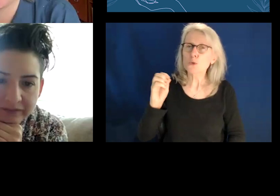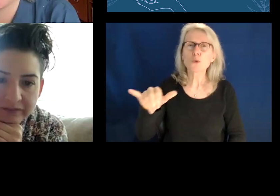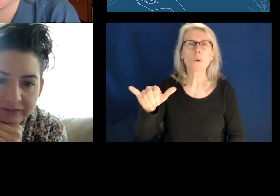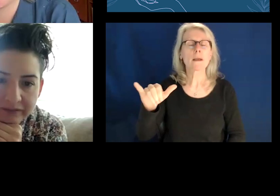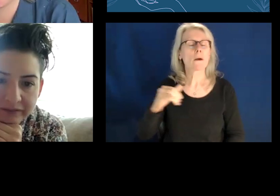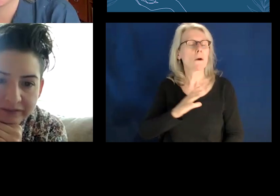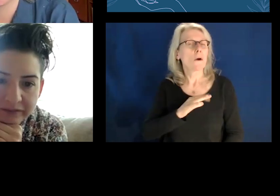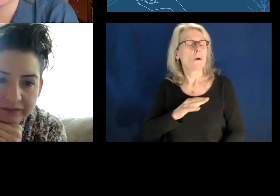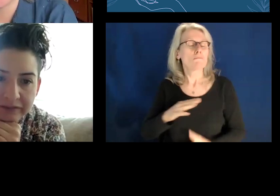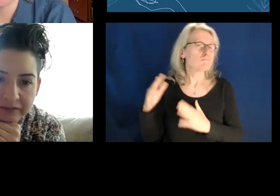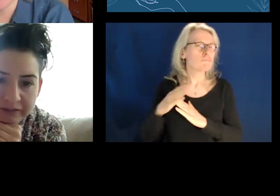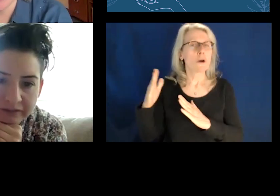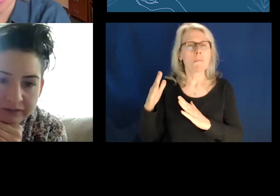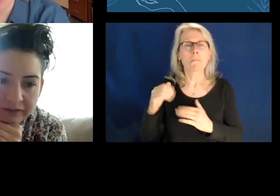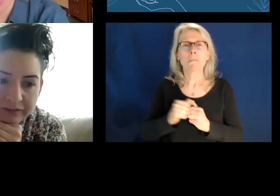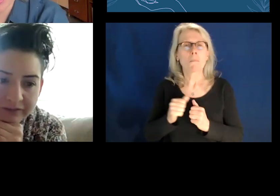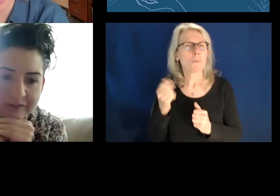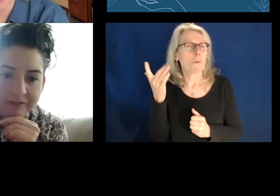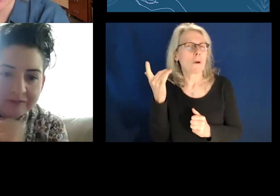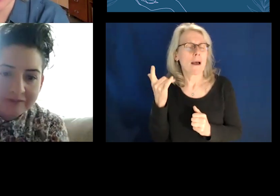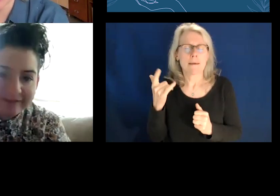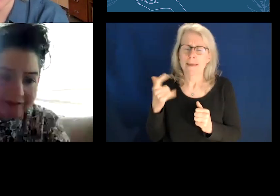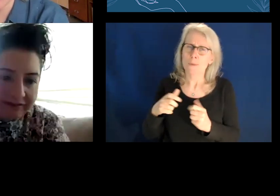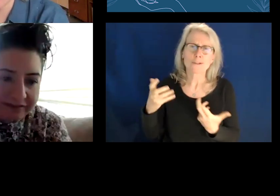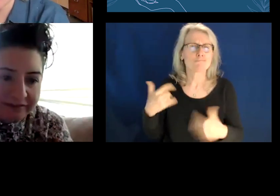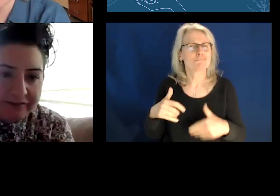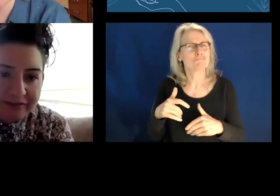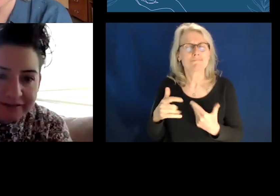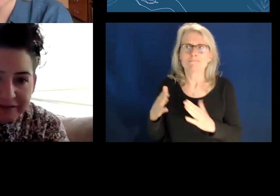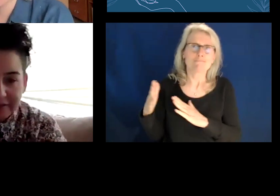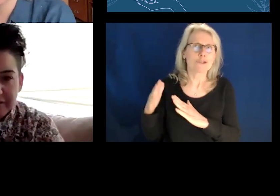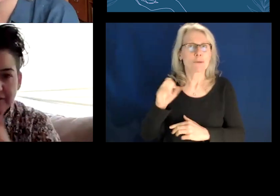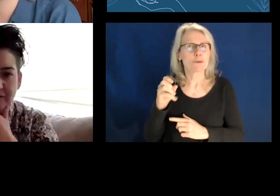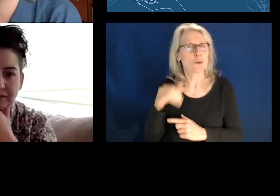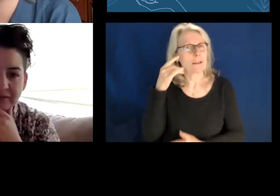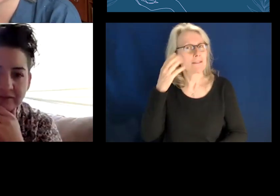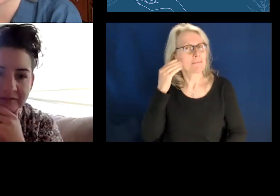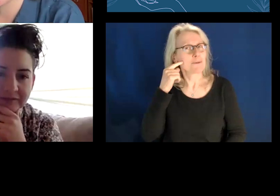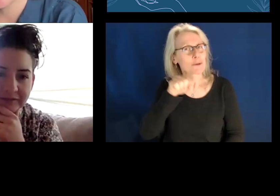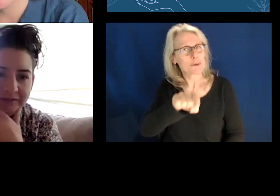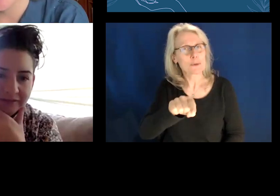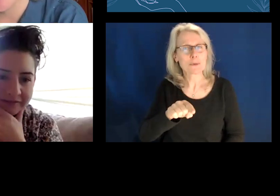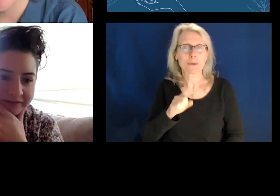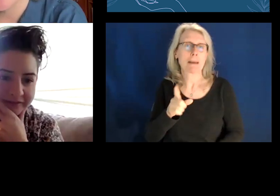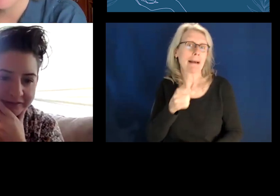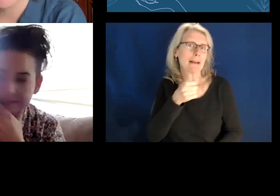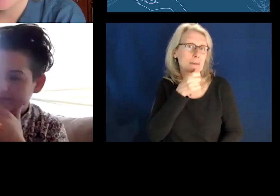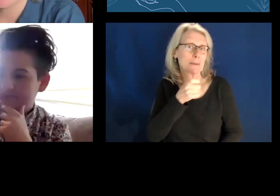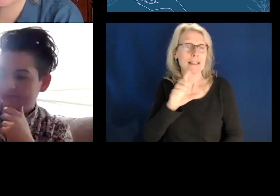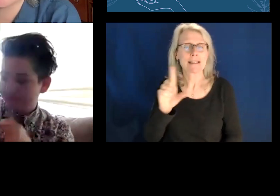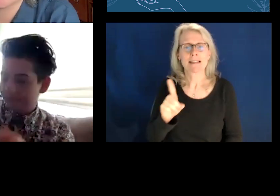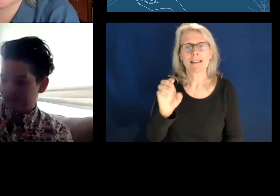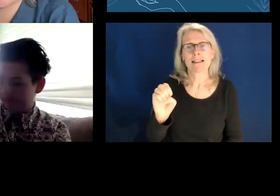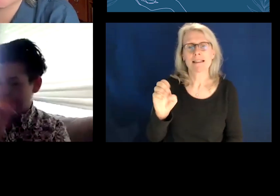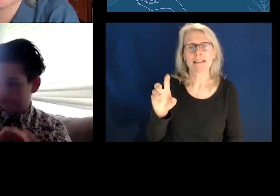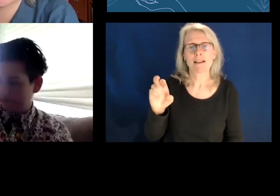so? So maybe I'm going to throw that to Derek first, if I may.